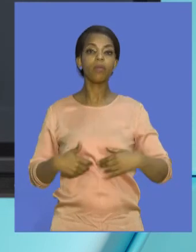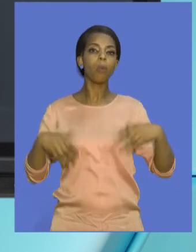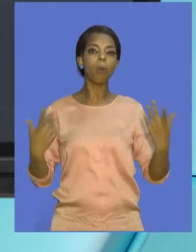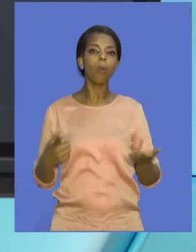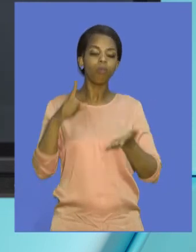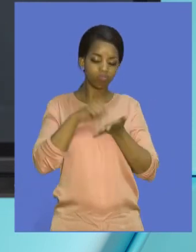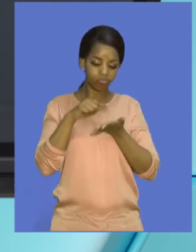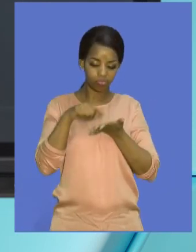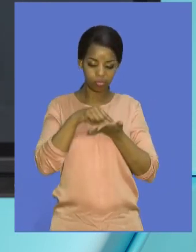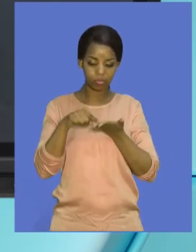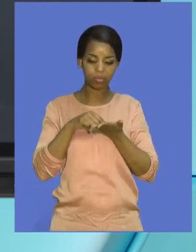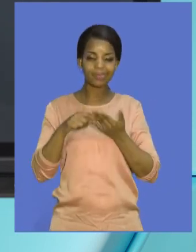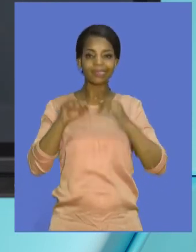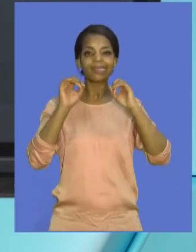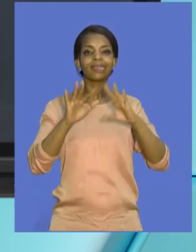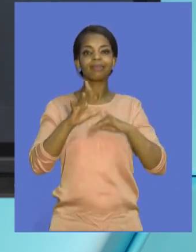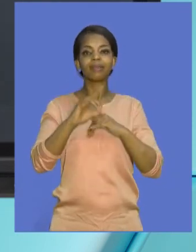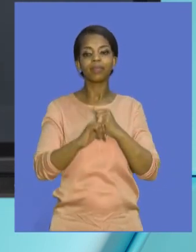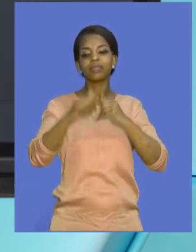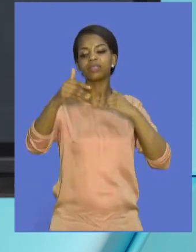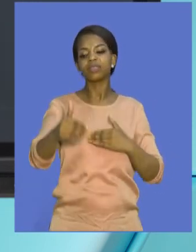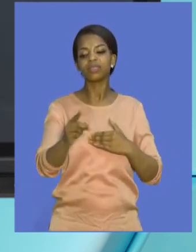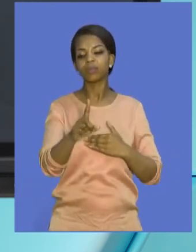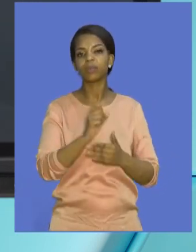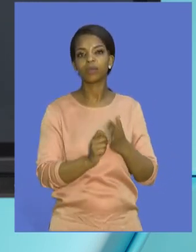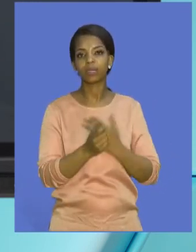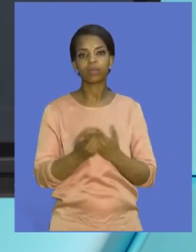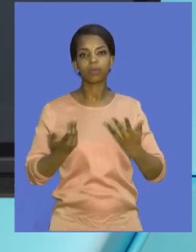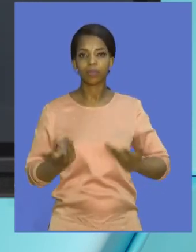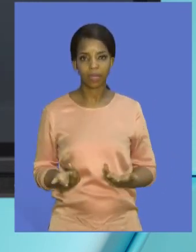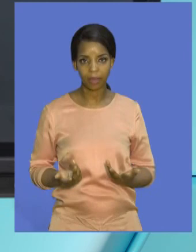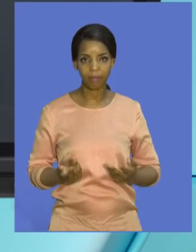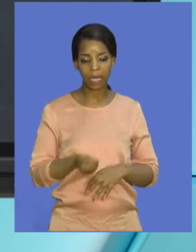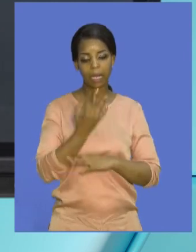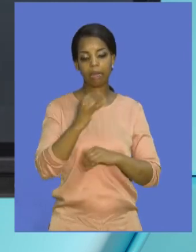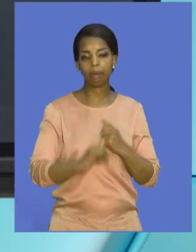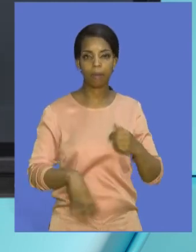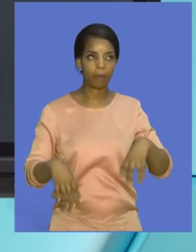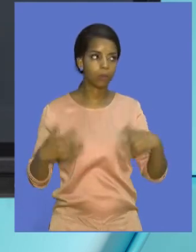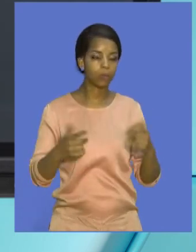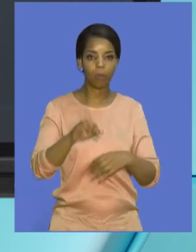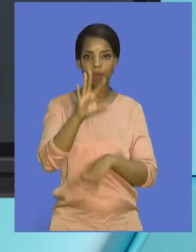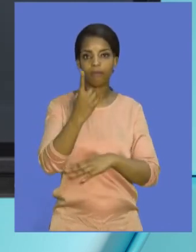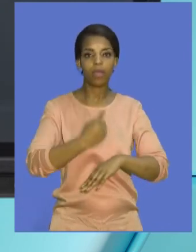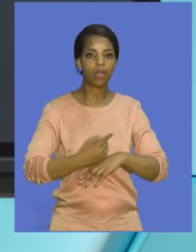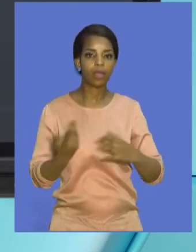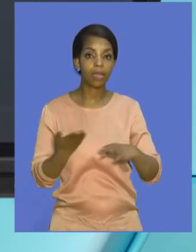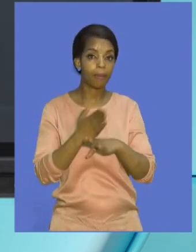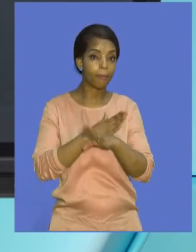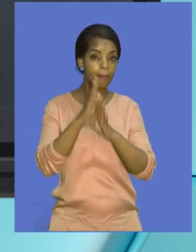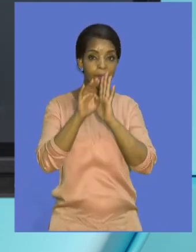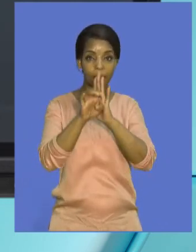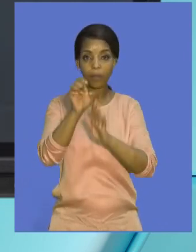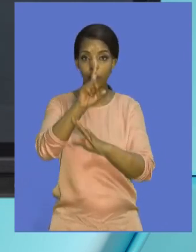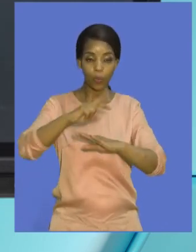10 months, after 3 days, after 5 days? You saw our example of walking, our example of saving a certain amount of money each and